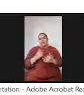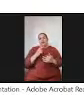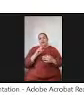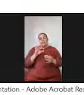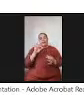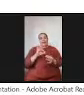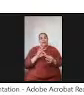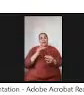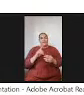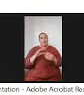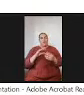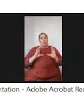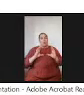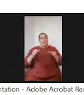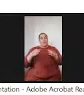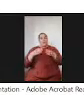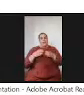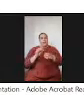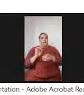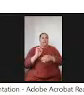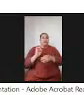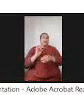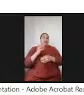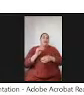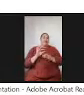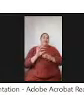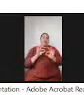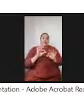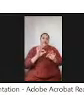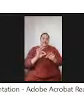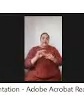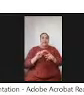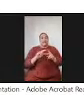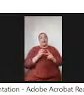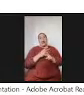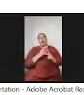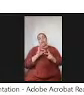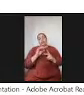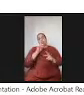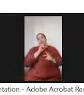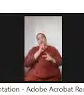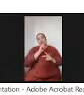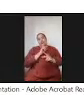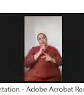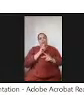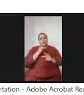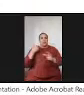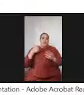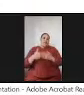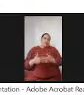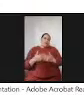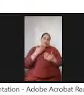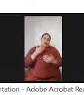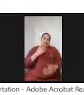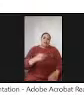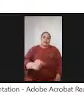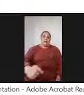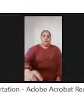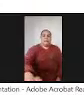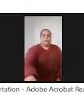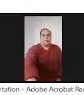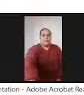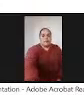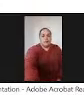for committees, is and how much of it has been used thus far. Thank you. Thank you very much,